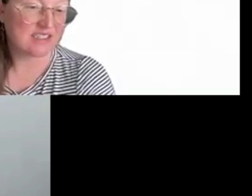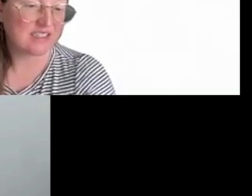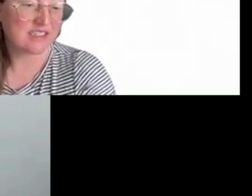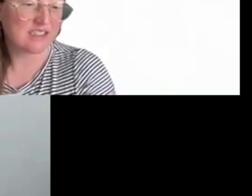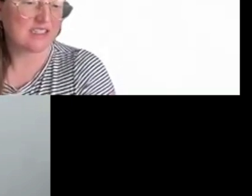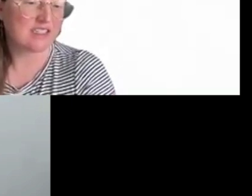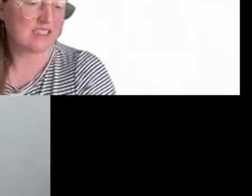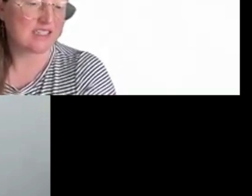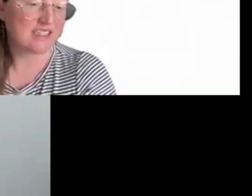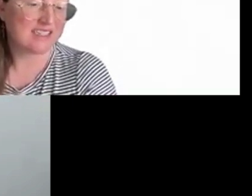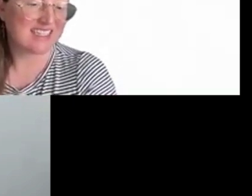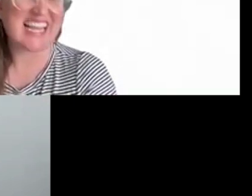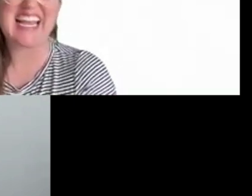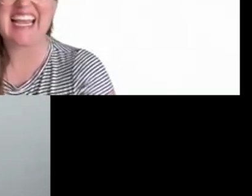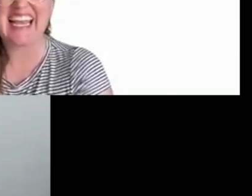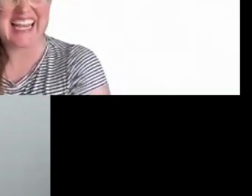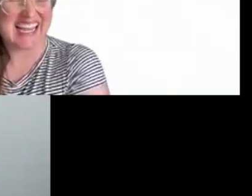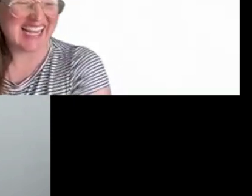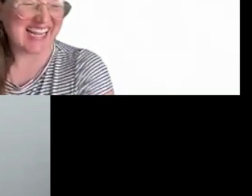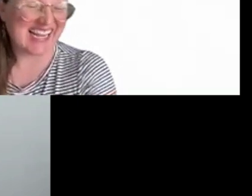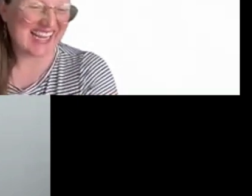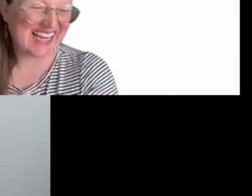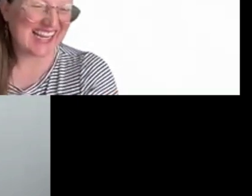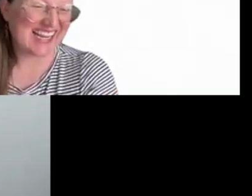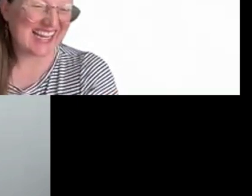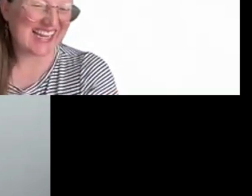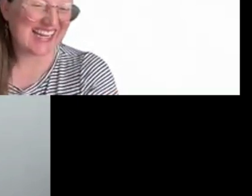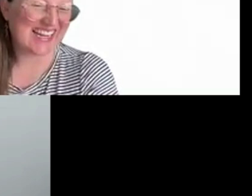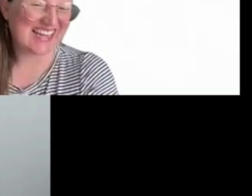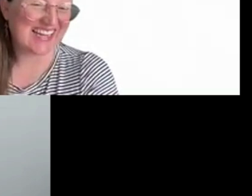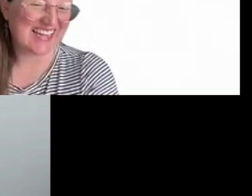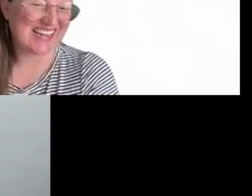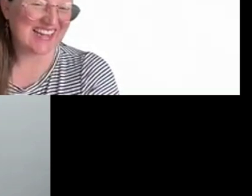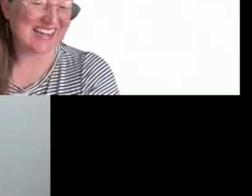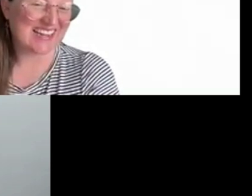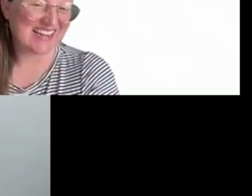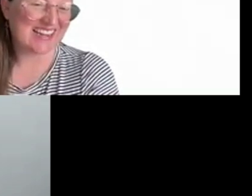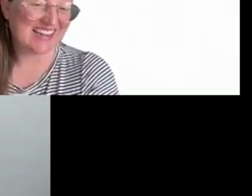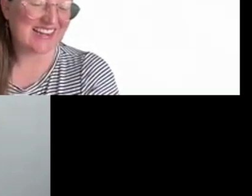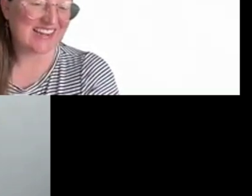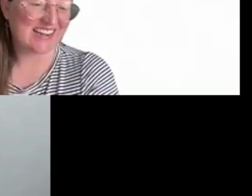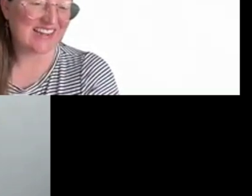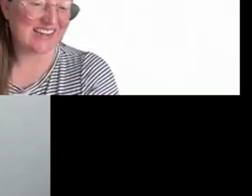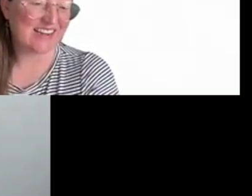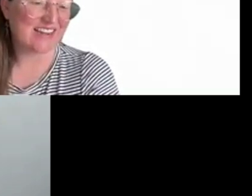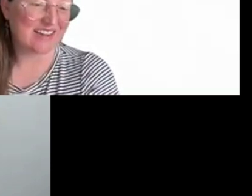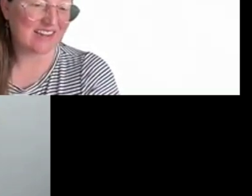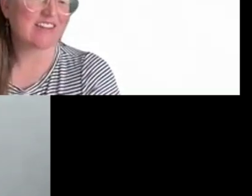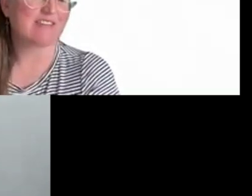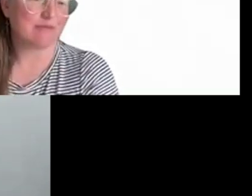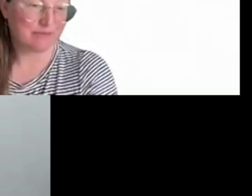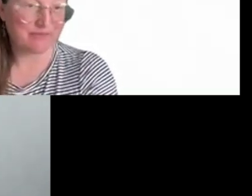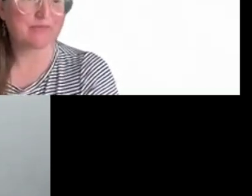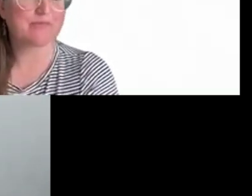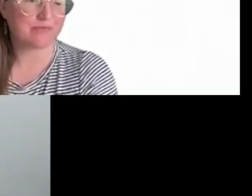I think that I'm going to put on my Oprah hat today, and I'm not going to say you get a car and you get a car and you get a car. I'm going to say you matter, you matter, you